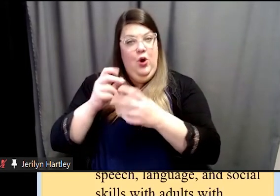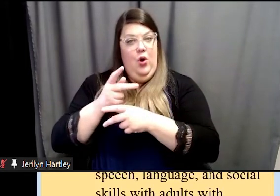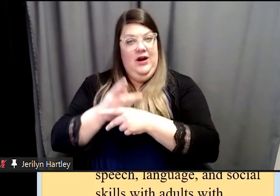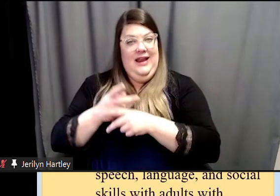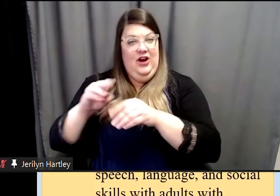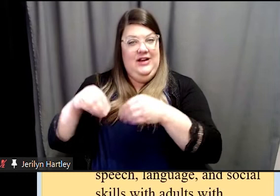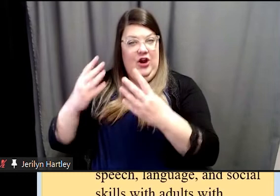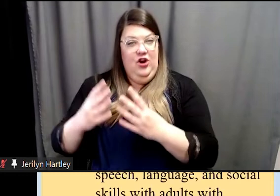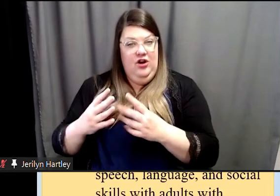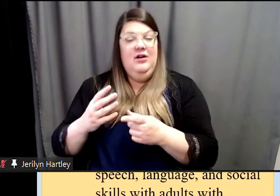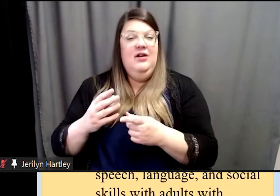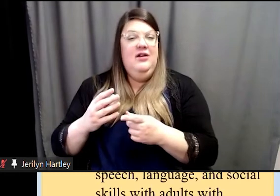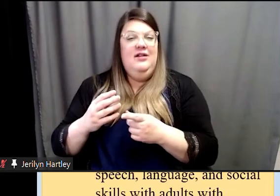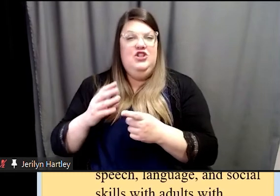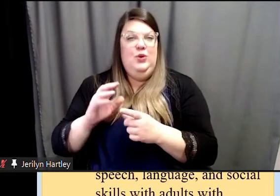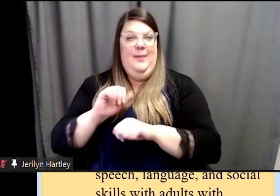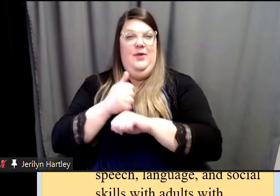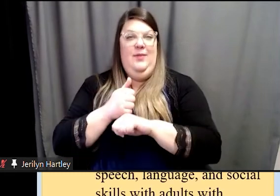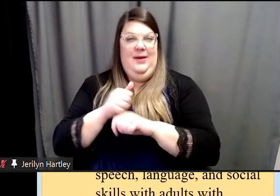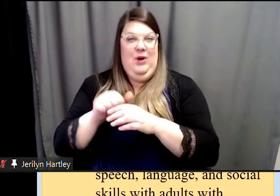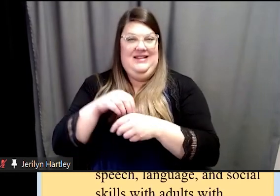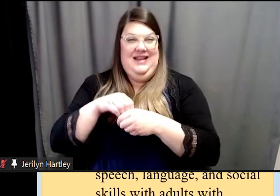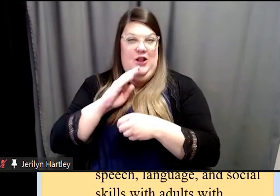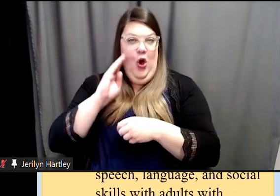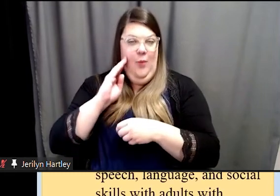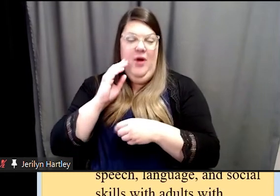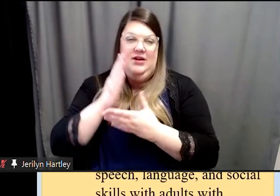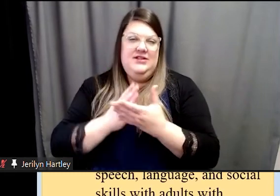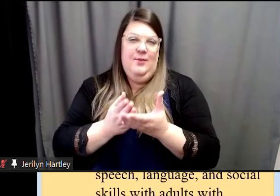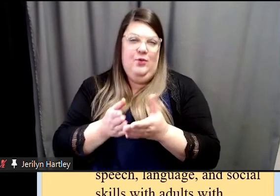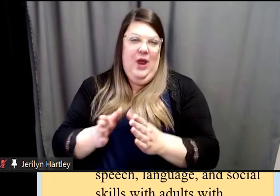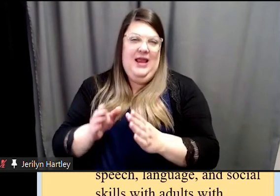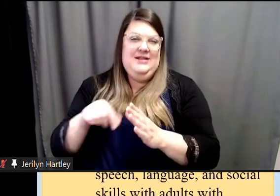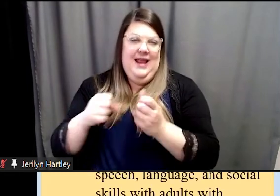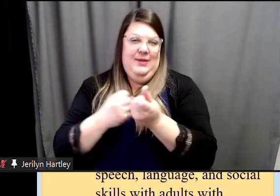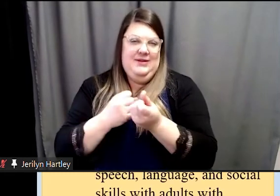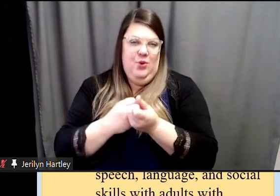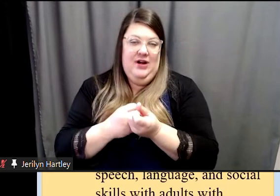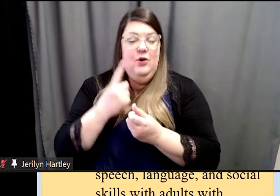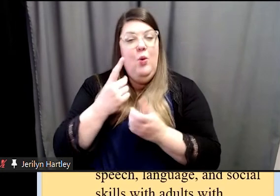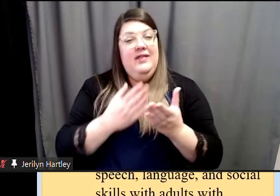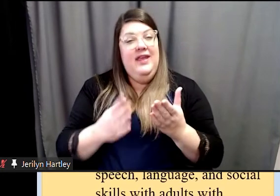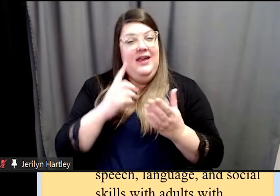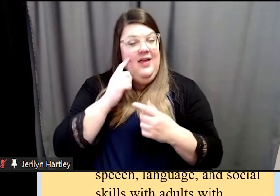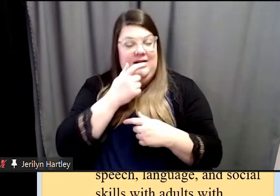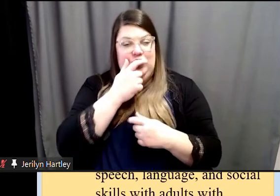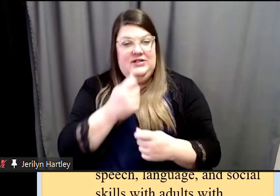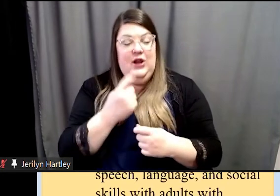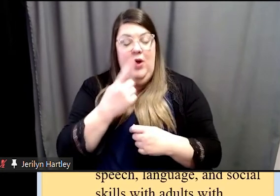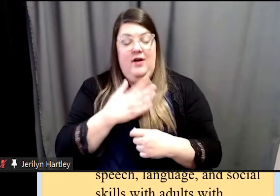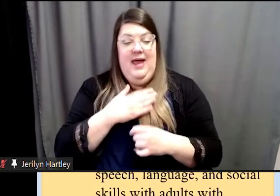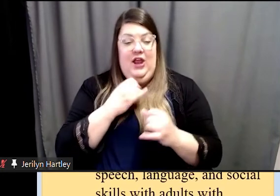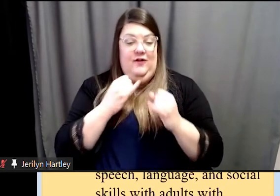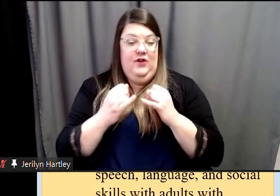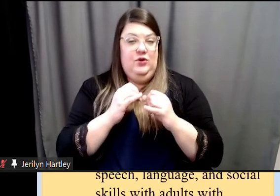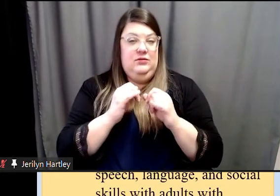implement practices in the home are just some ways that the client can be supported. And one thing I kind of found interesting was that in one of my